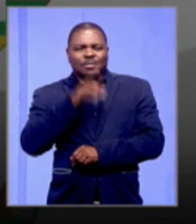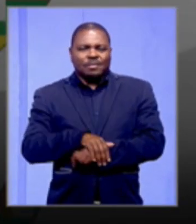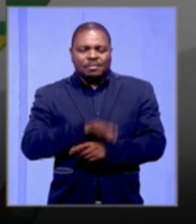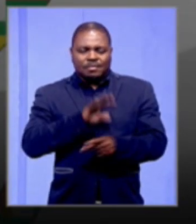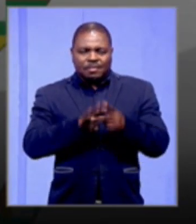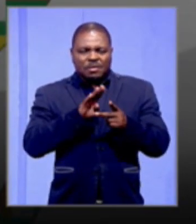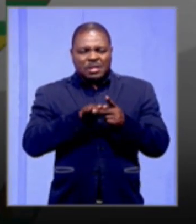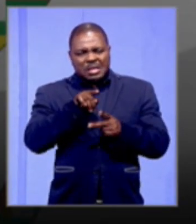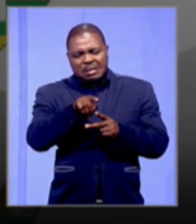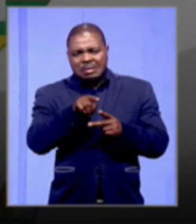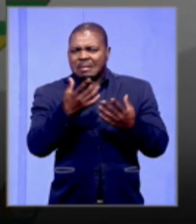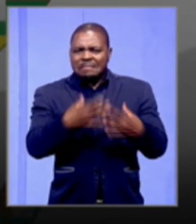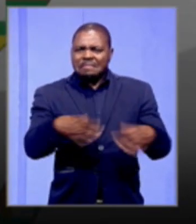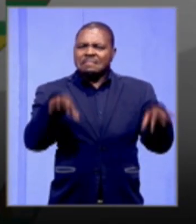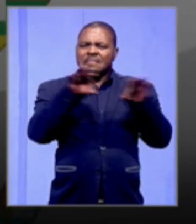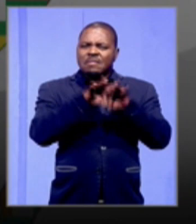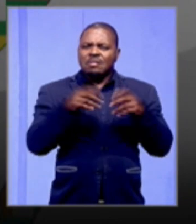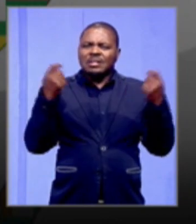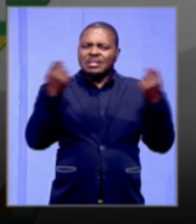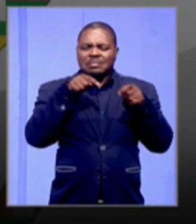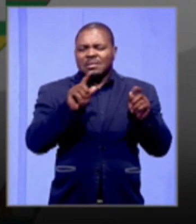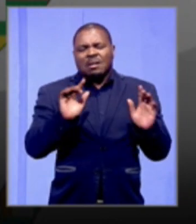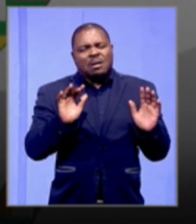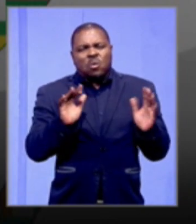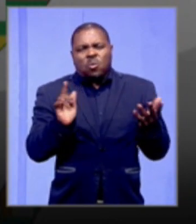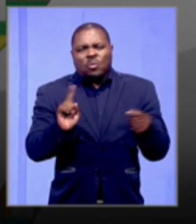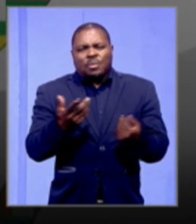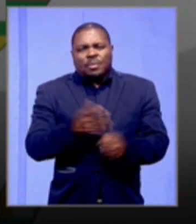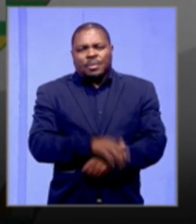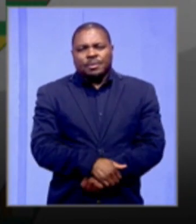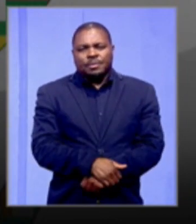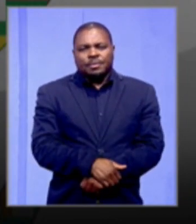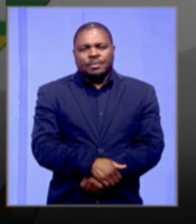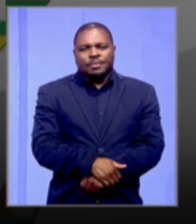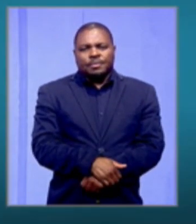o bona mogola wa go keteka letsatsi le e le ofe.